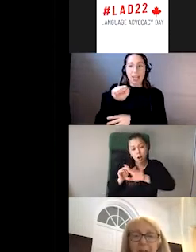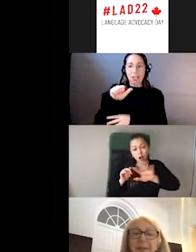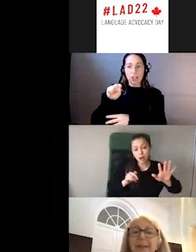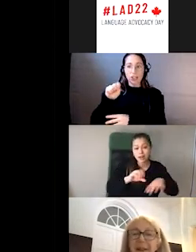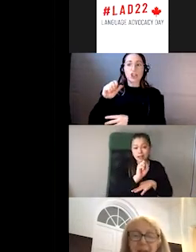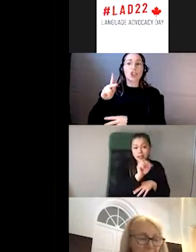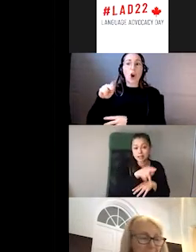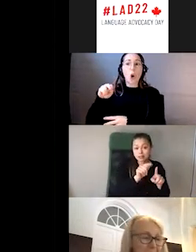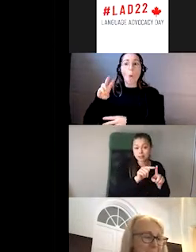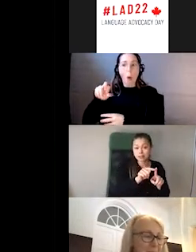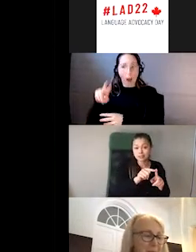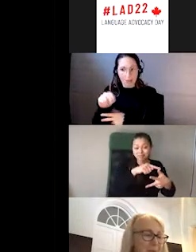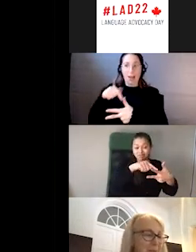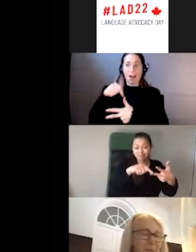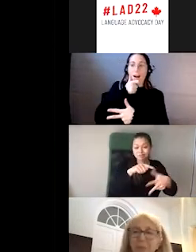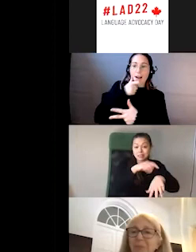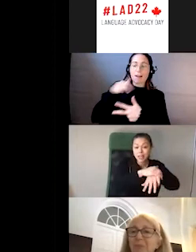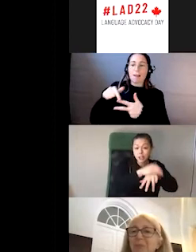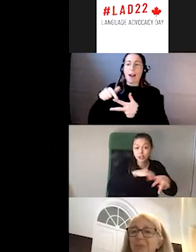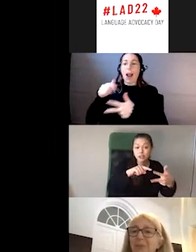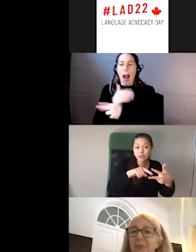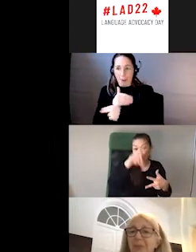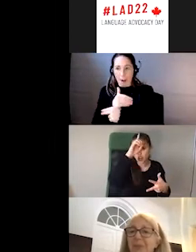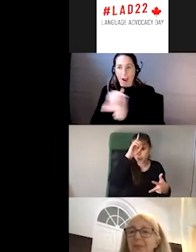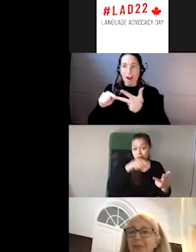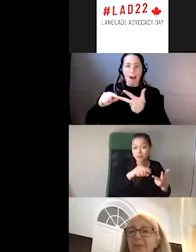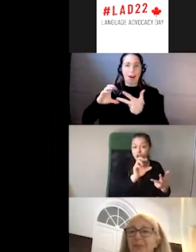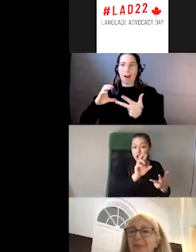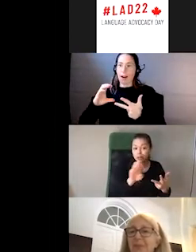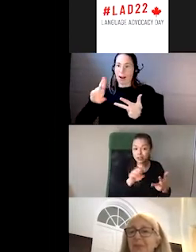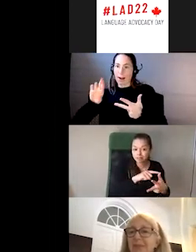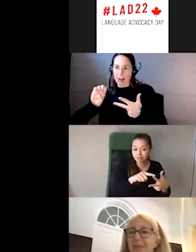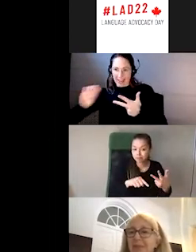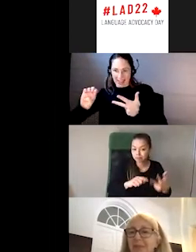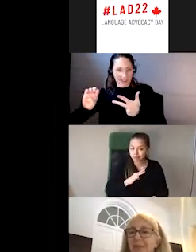German, and Cree.